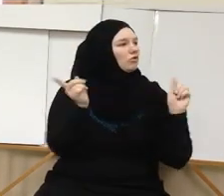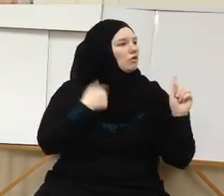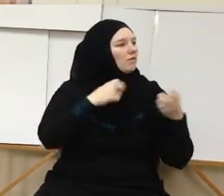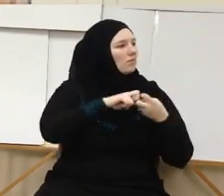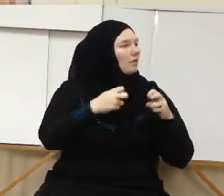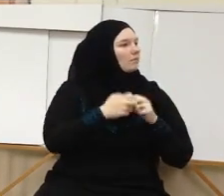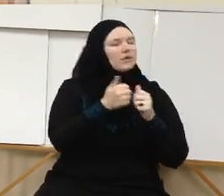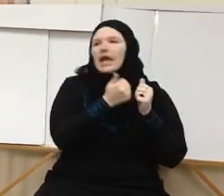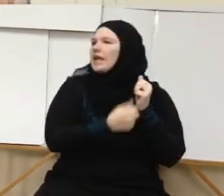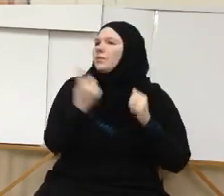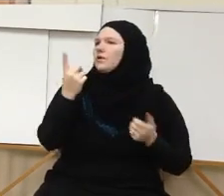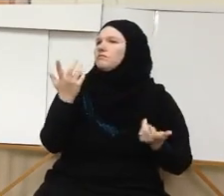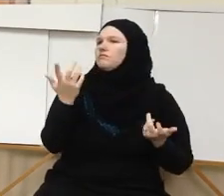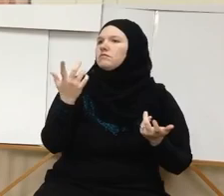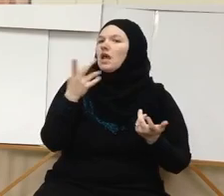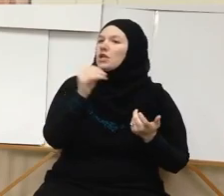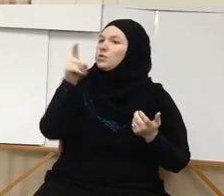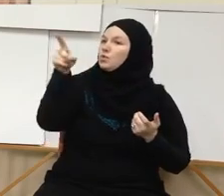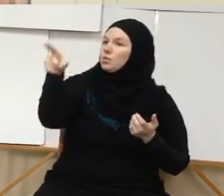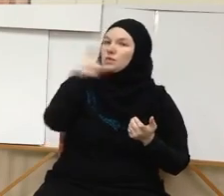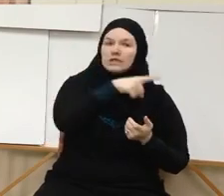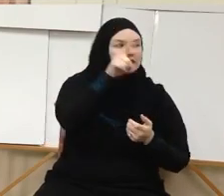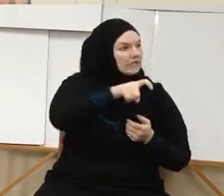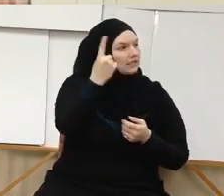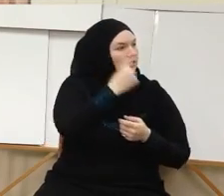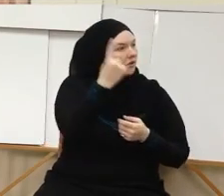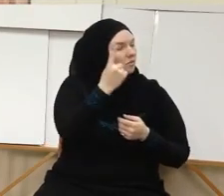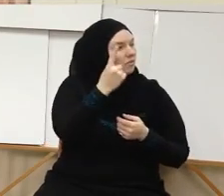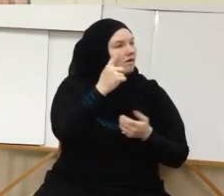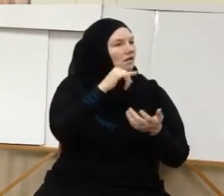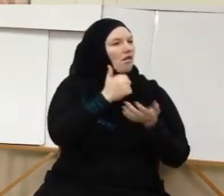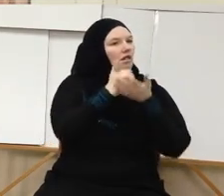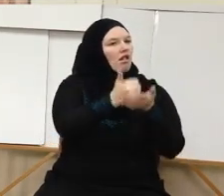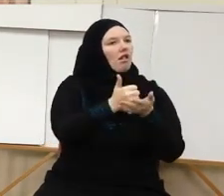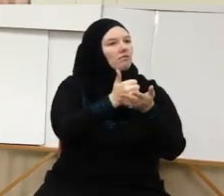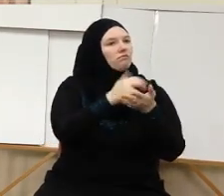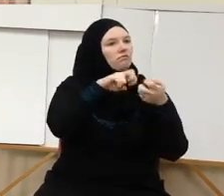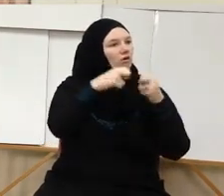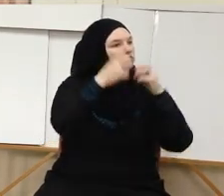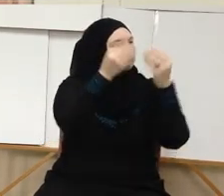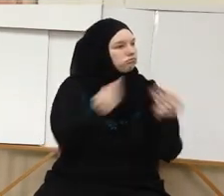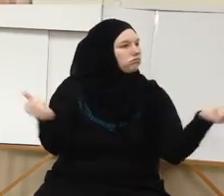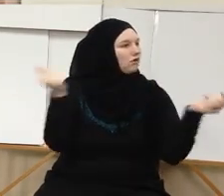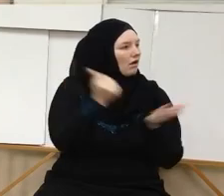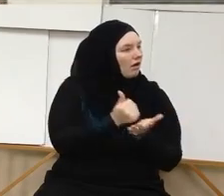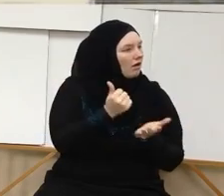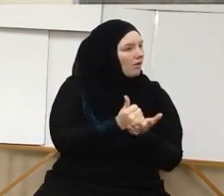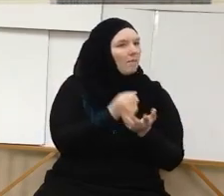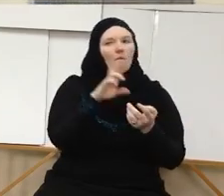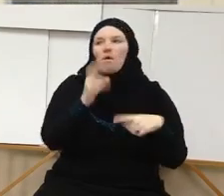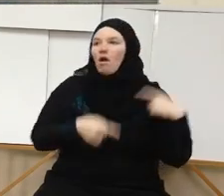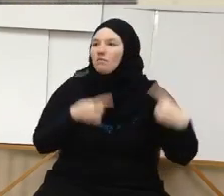with anyone and you need someone to help you get out of a quandary or a problem or